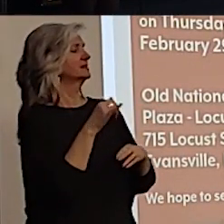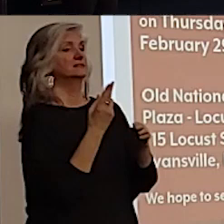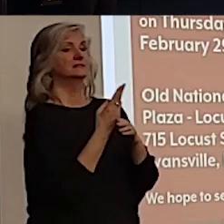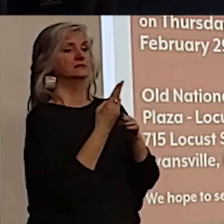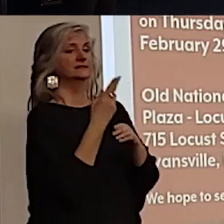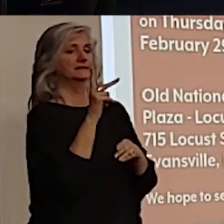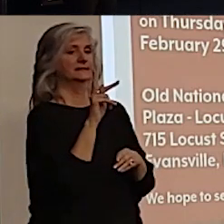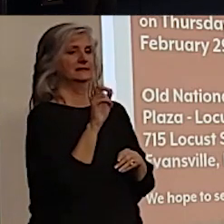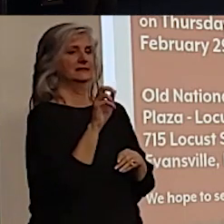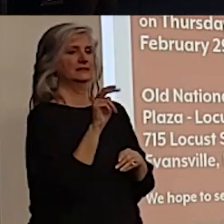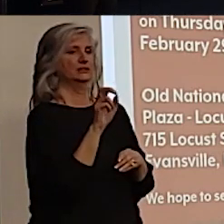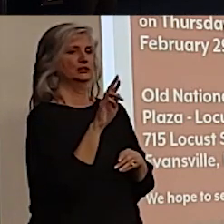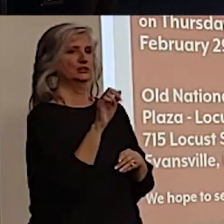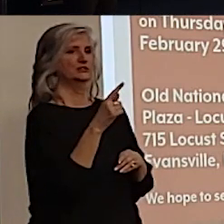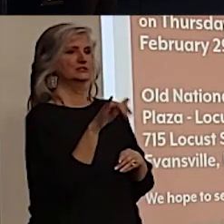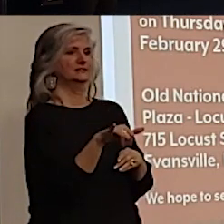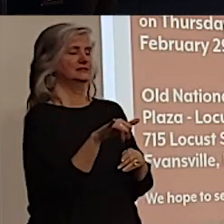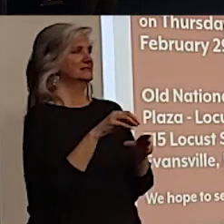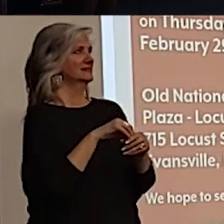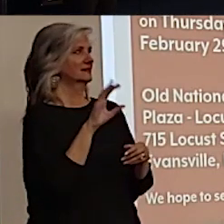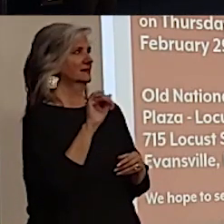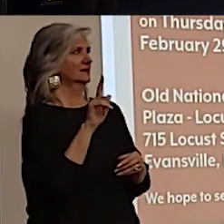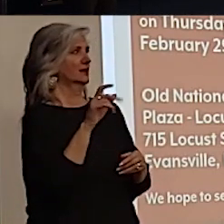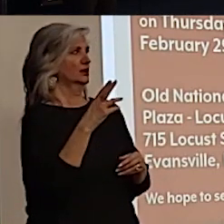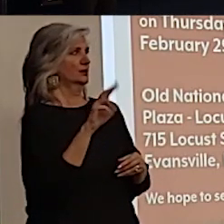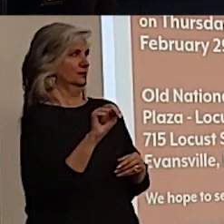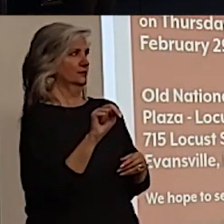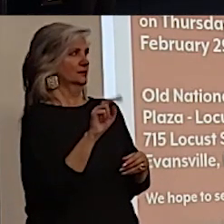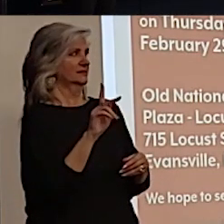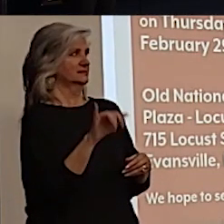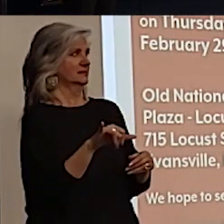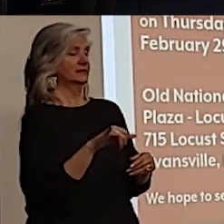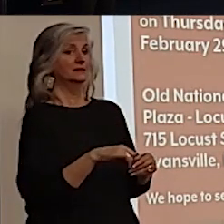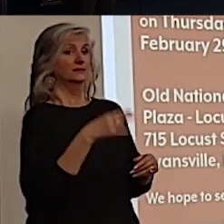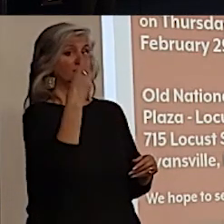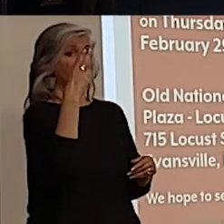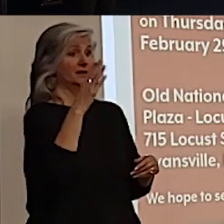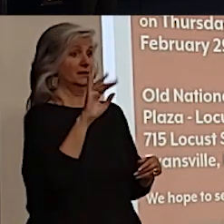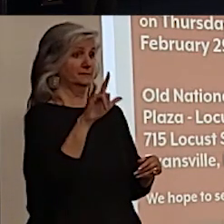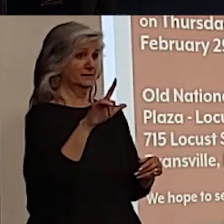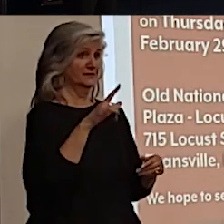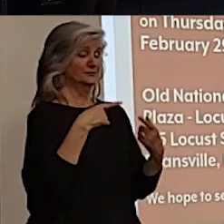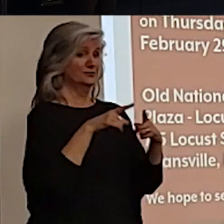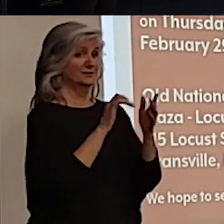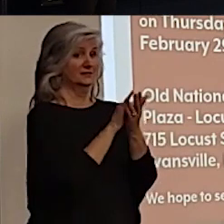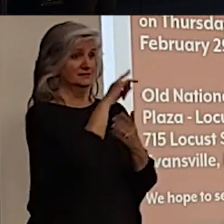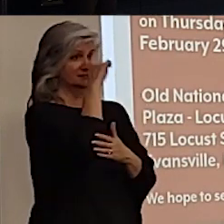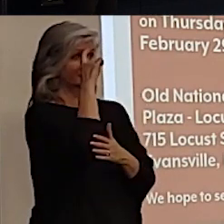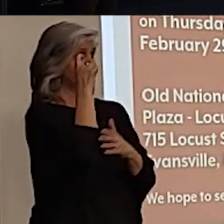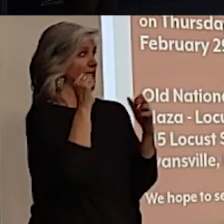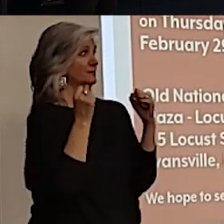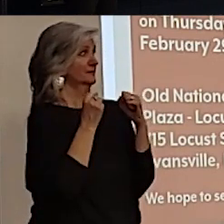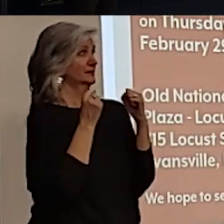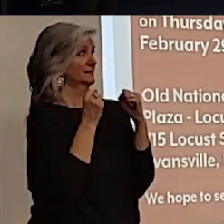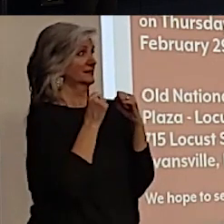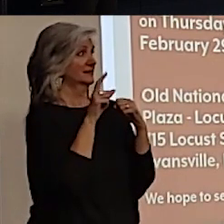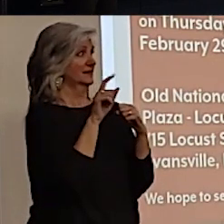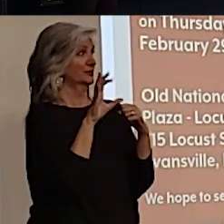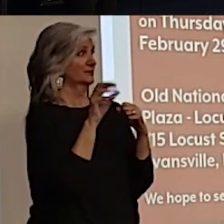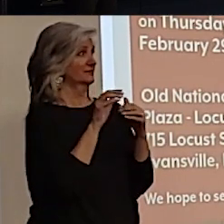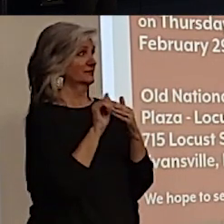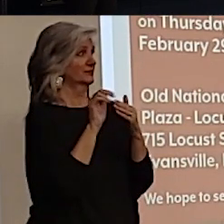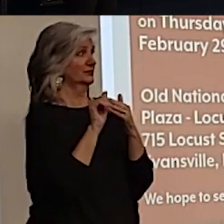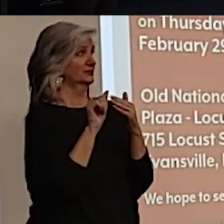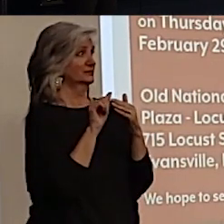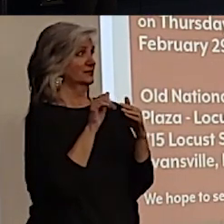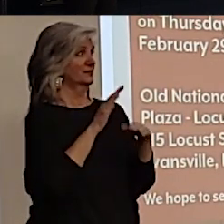Kinergy. She's down in Calhoun. Her highest bill during the summer and the winter is $150